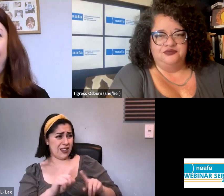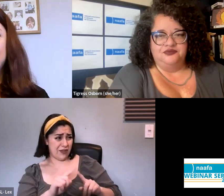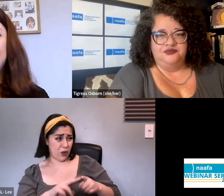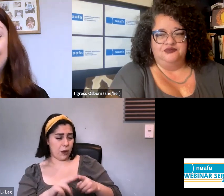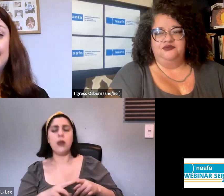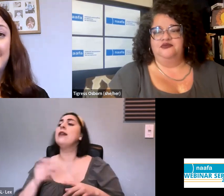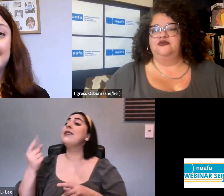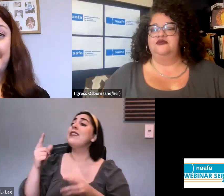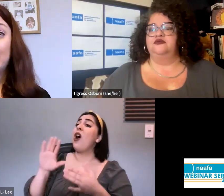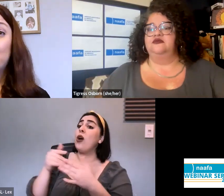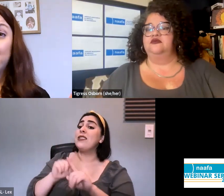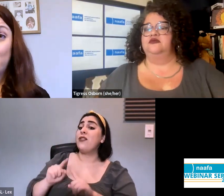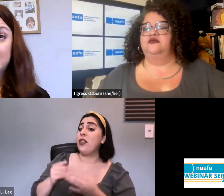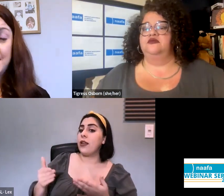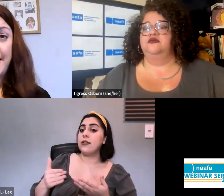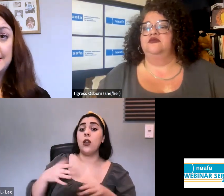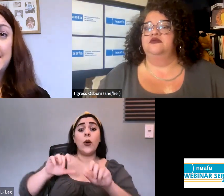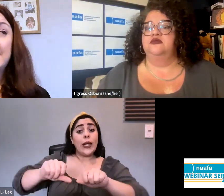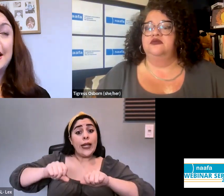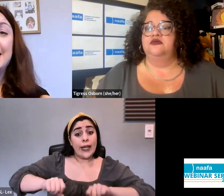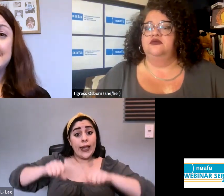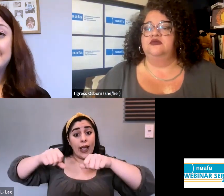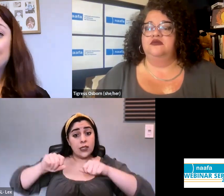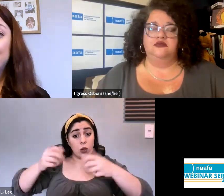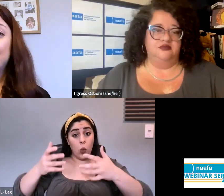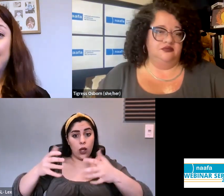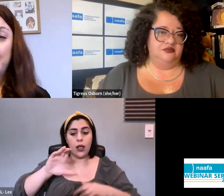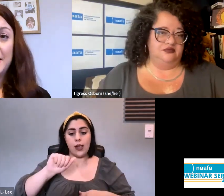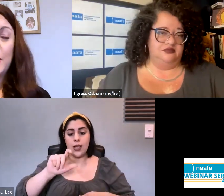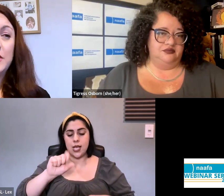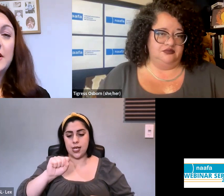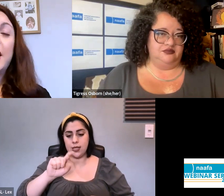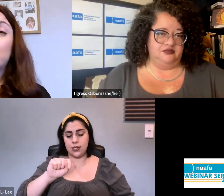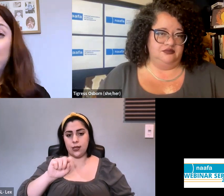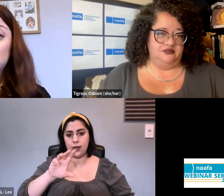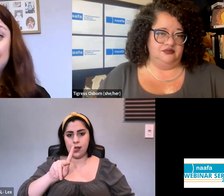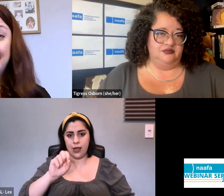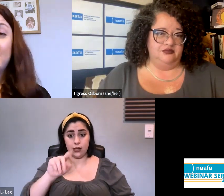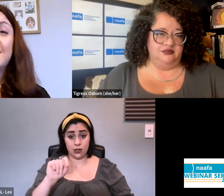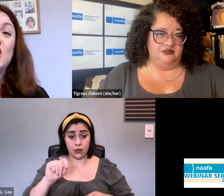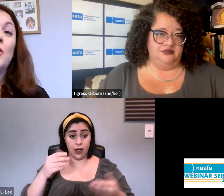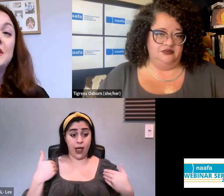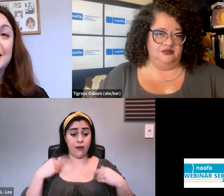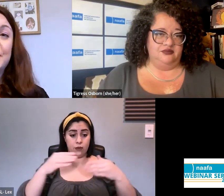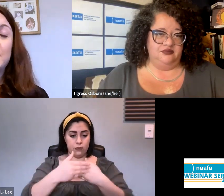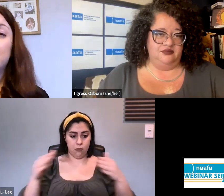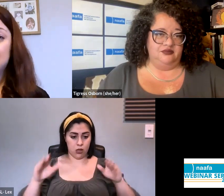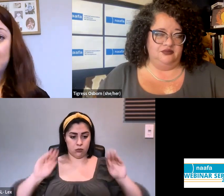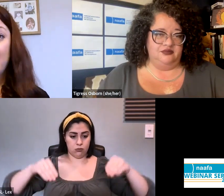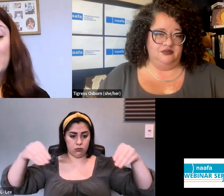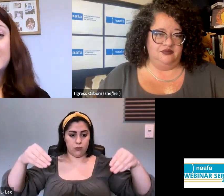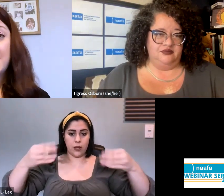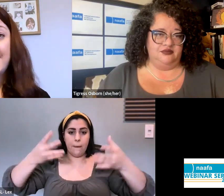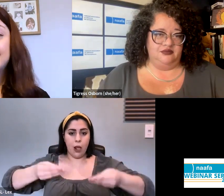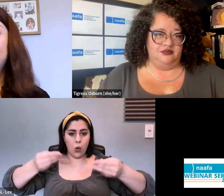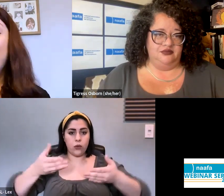definition, a casket is a container with 4 sides that has an interior and a pillow. A cremation container has no interior, but it's